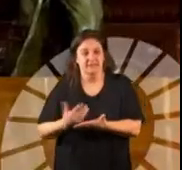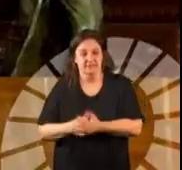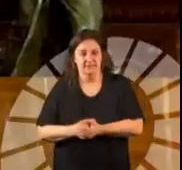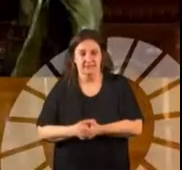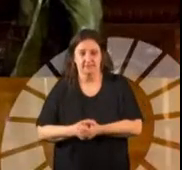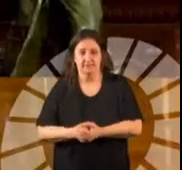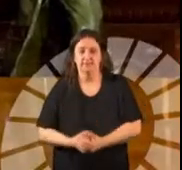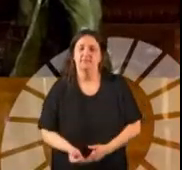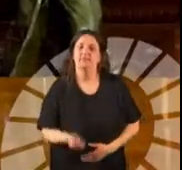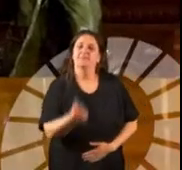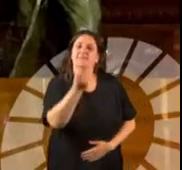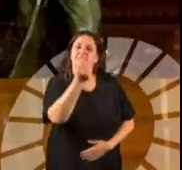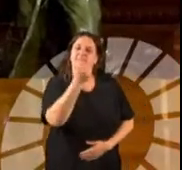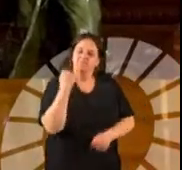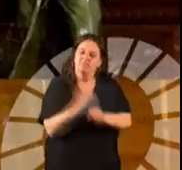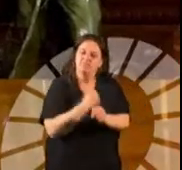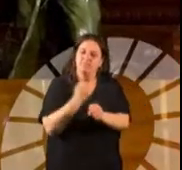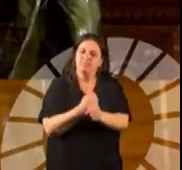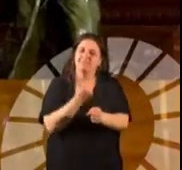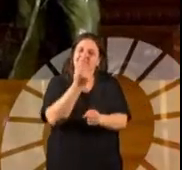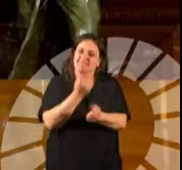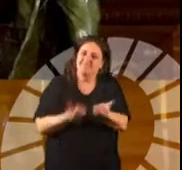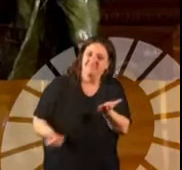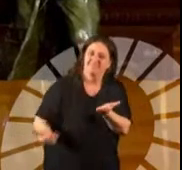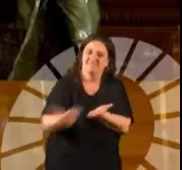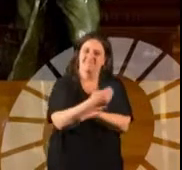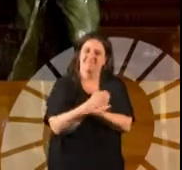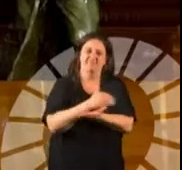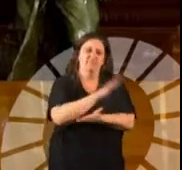everyone is equal. And